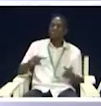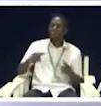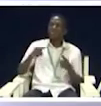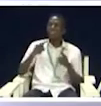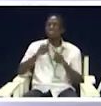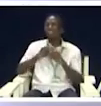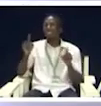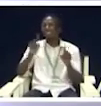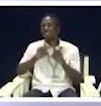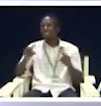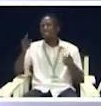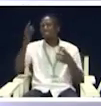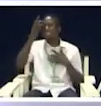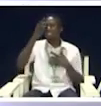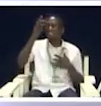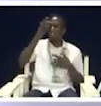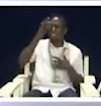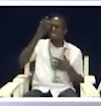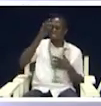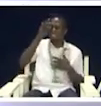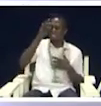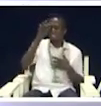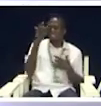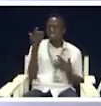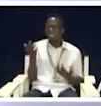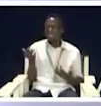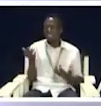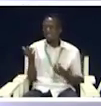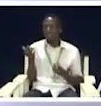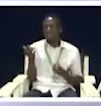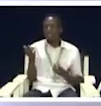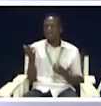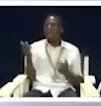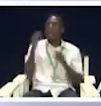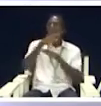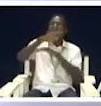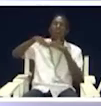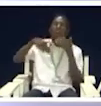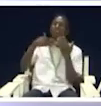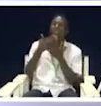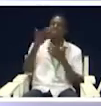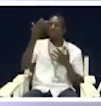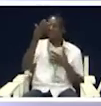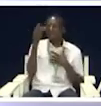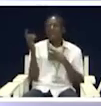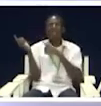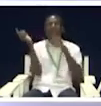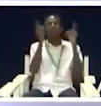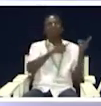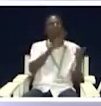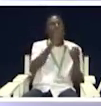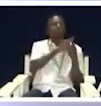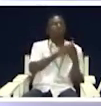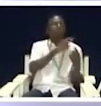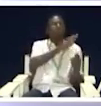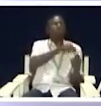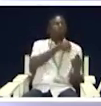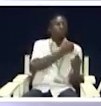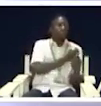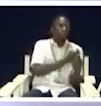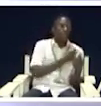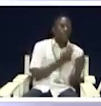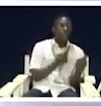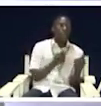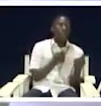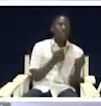ulcer, gallstone, cholesterol, name it. I went to the hospital. They said she went for CT scan